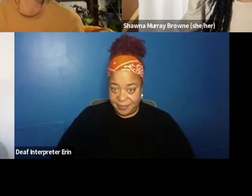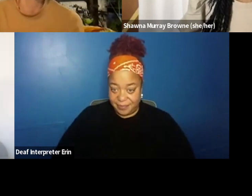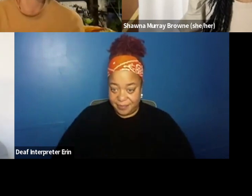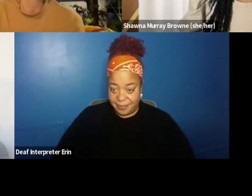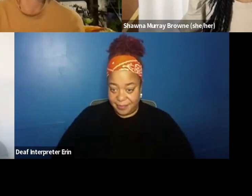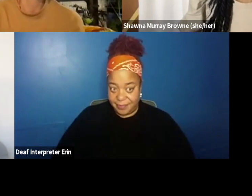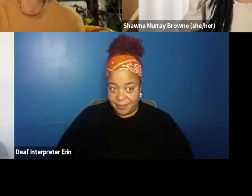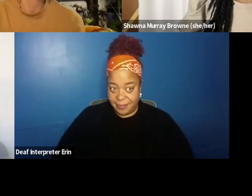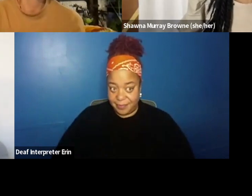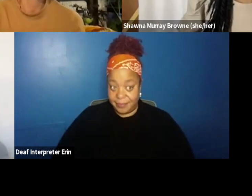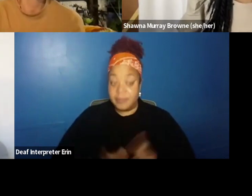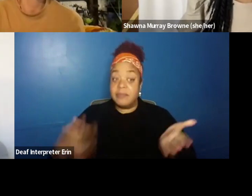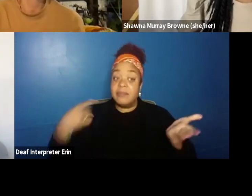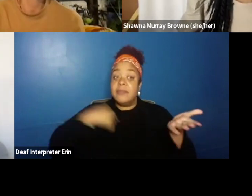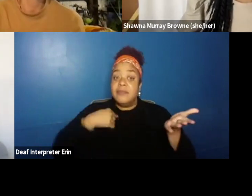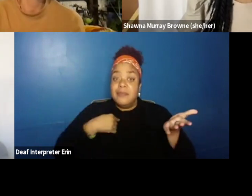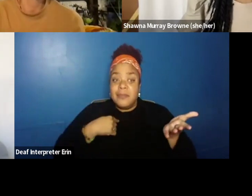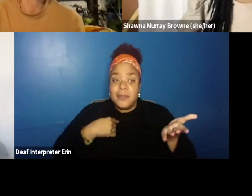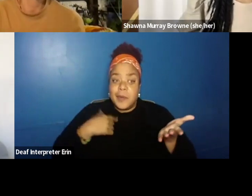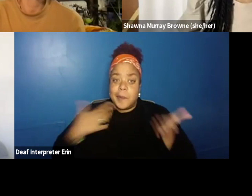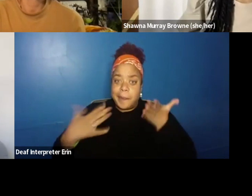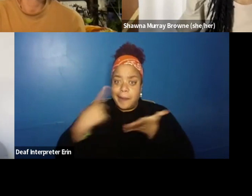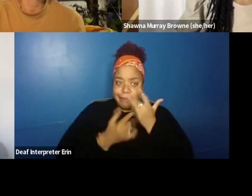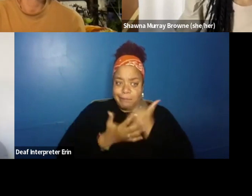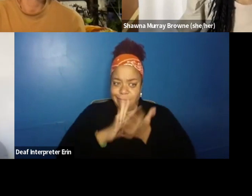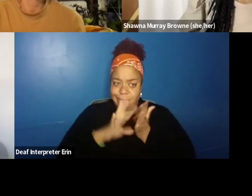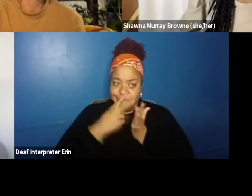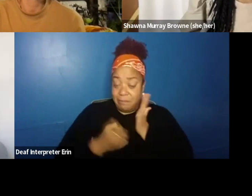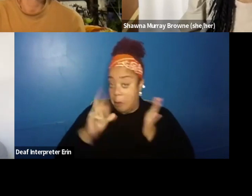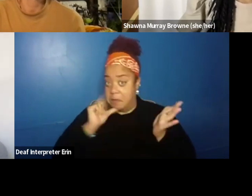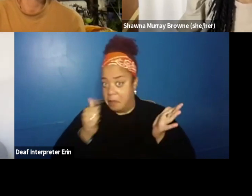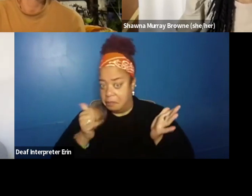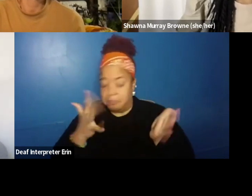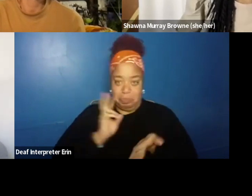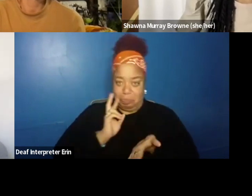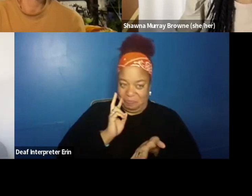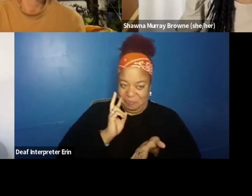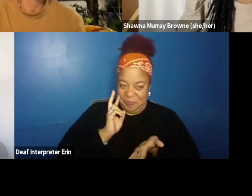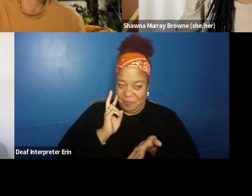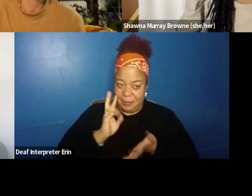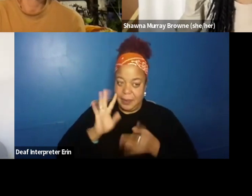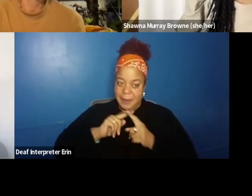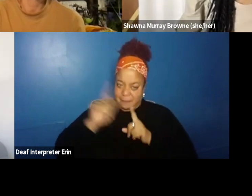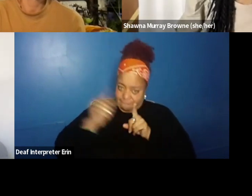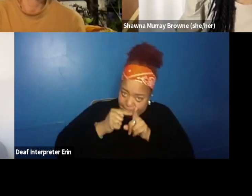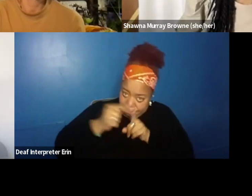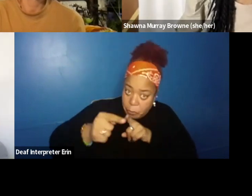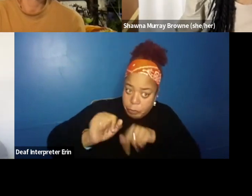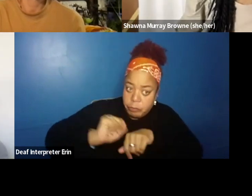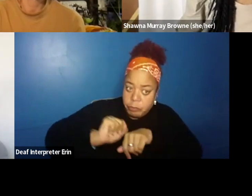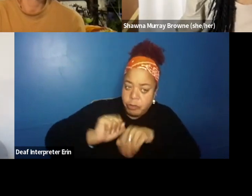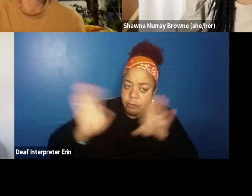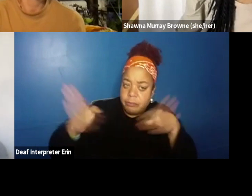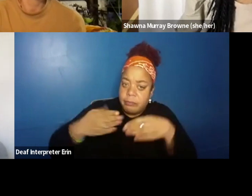I may or may not talk about that at all today. Like the specific work, it depends on how things kind